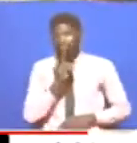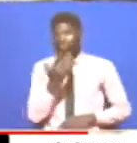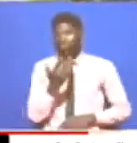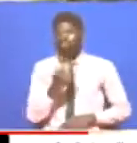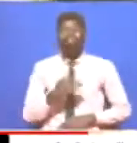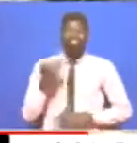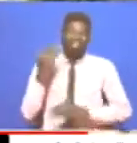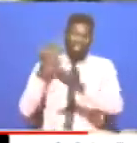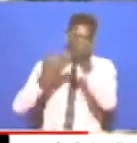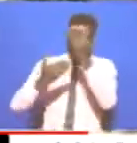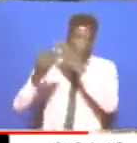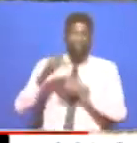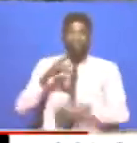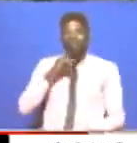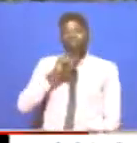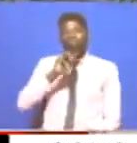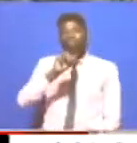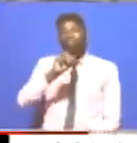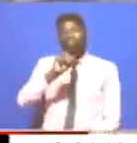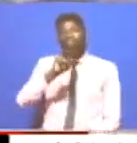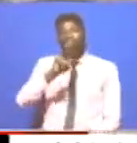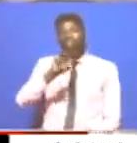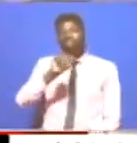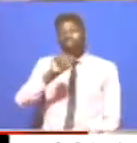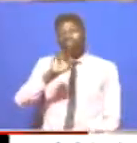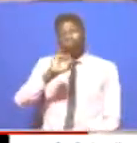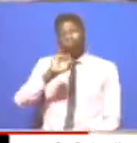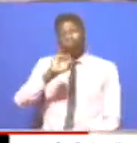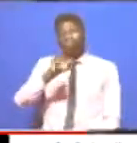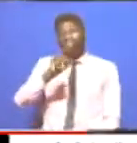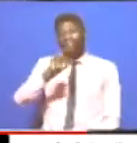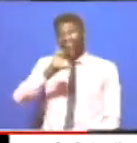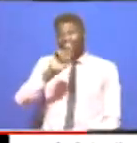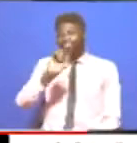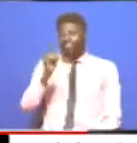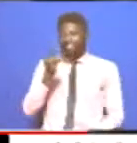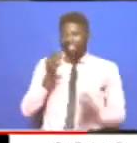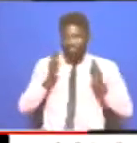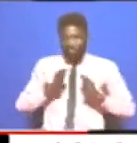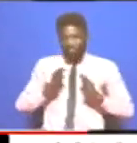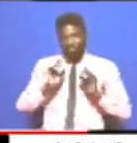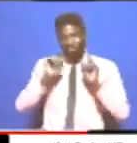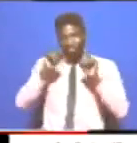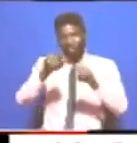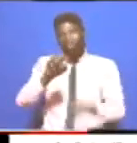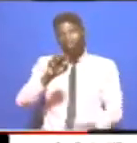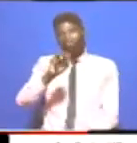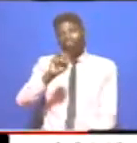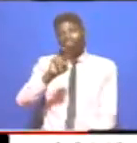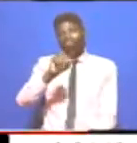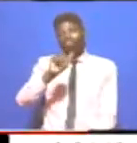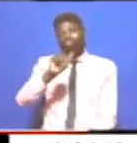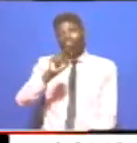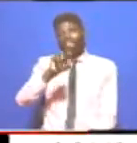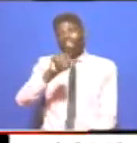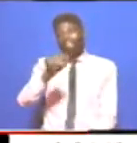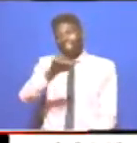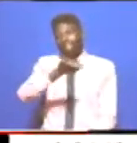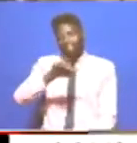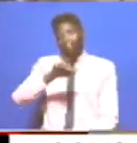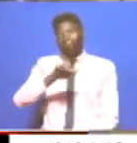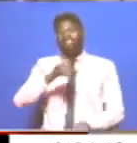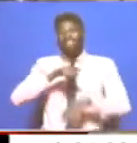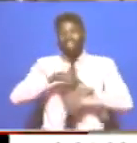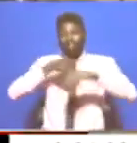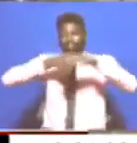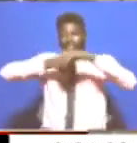Mzee Mwafunja was the first inhabitant of the Mwanda area. His offsprings